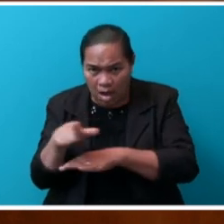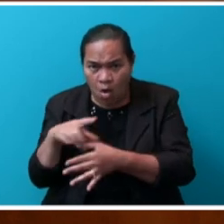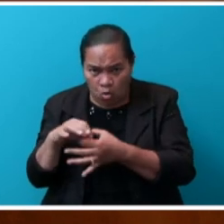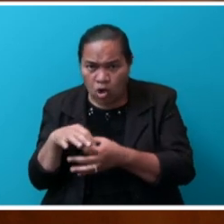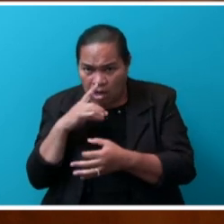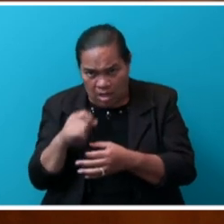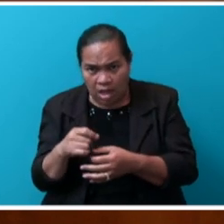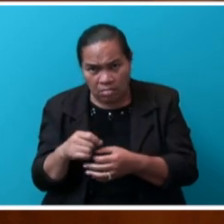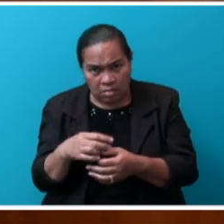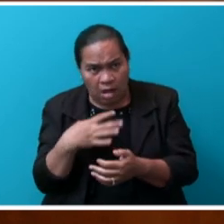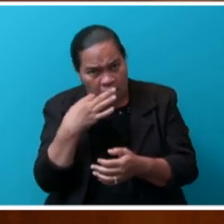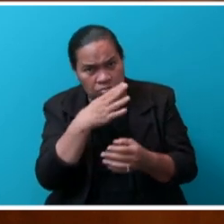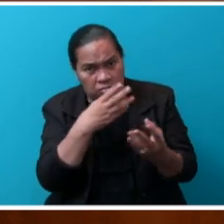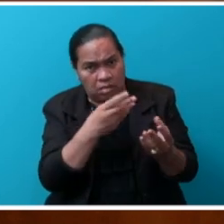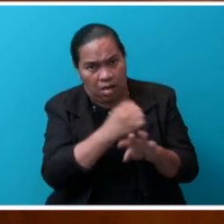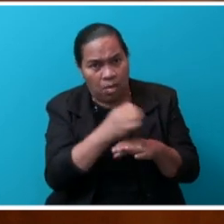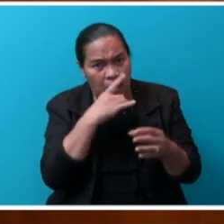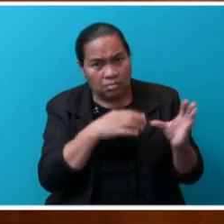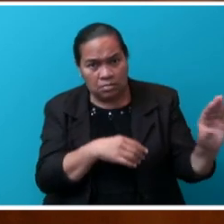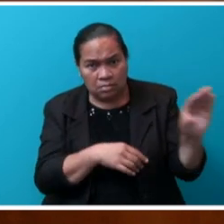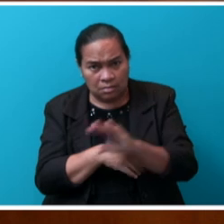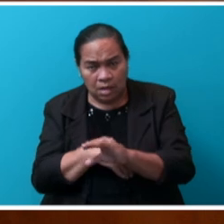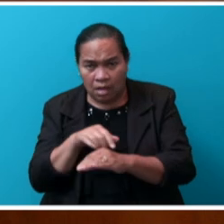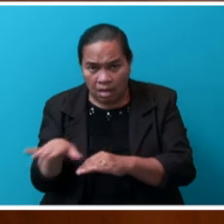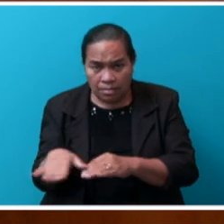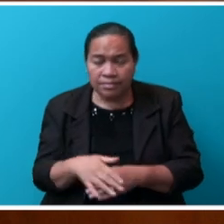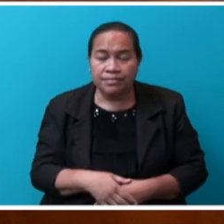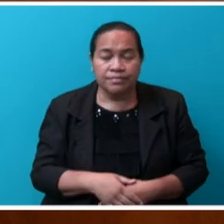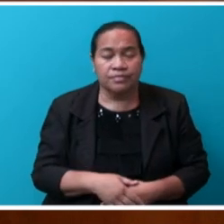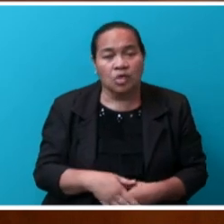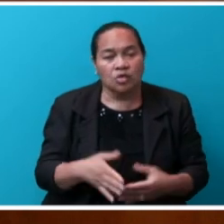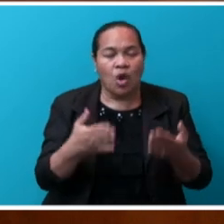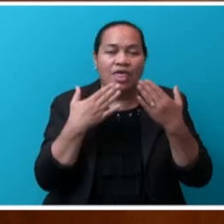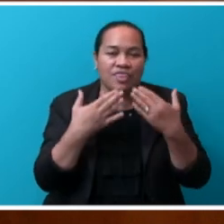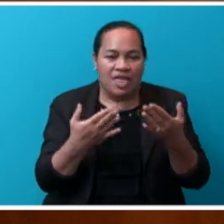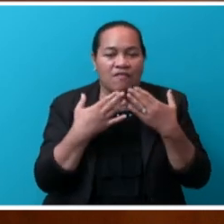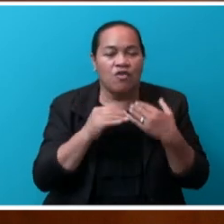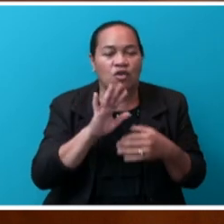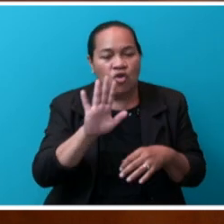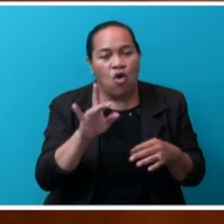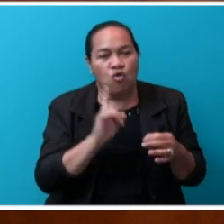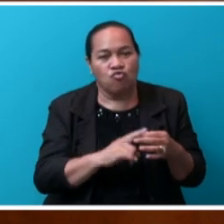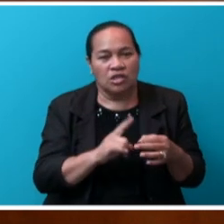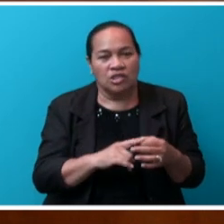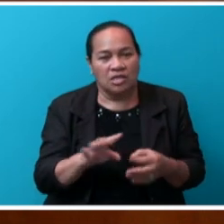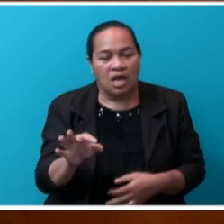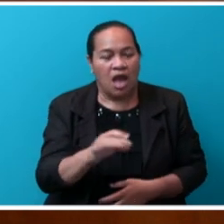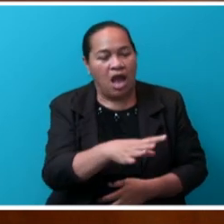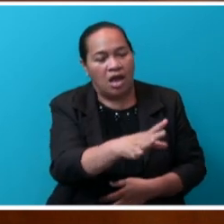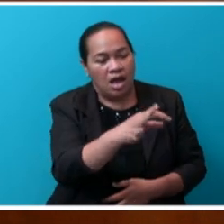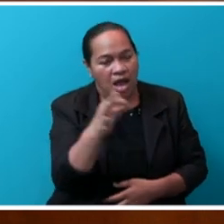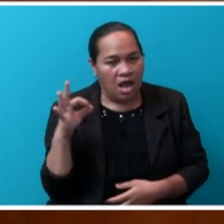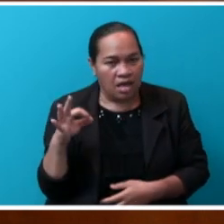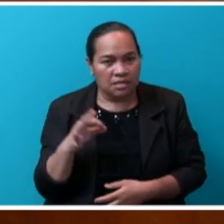Speakers, I thank the Honourable Member, Honourable Corella Chau, for the question. At the